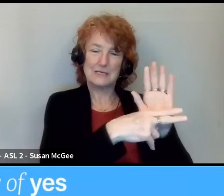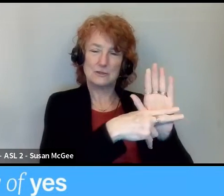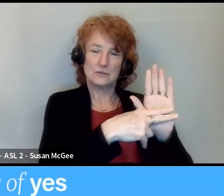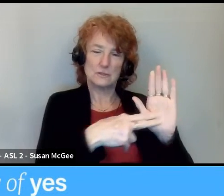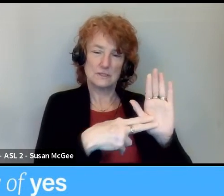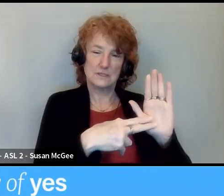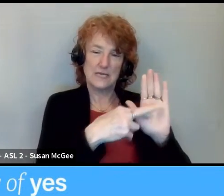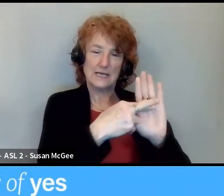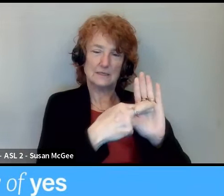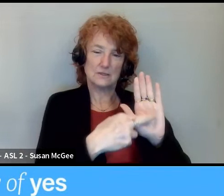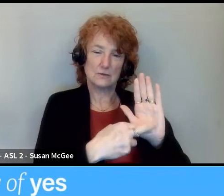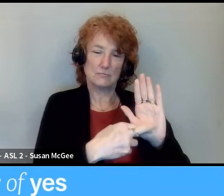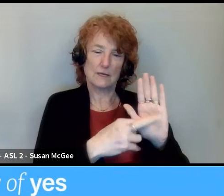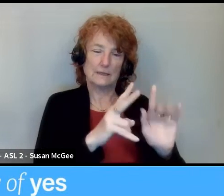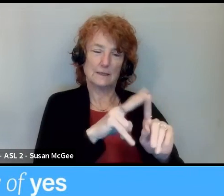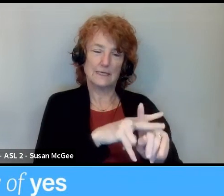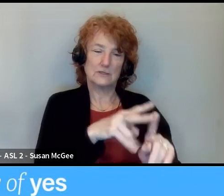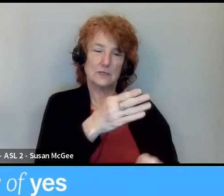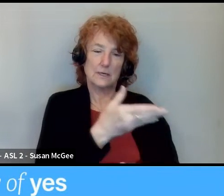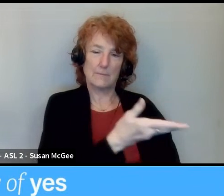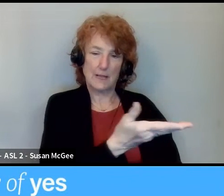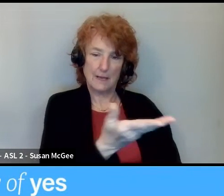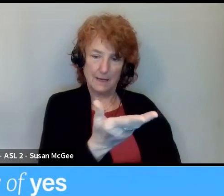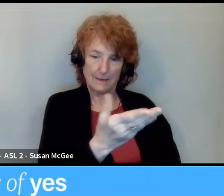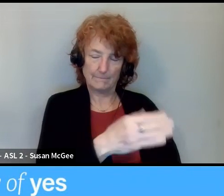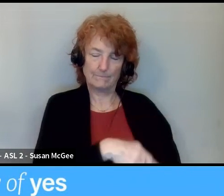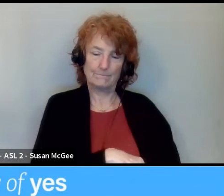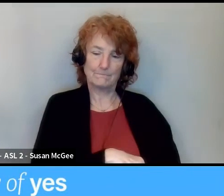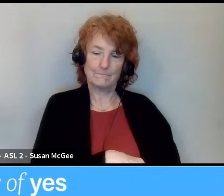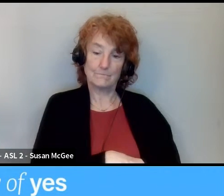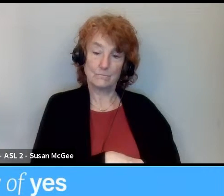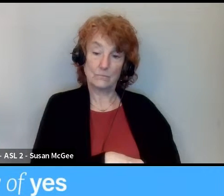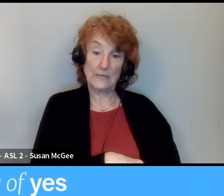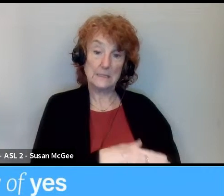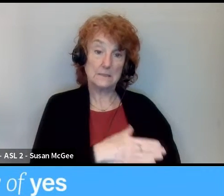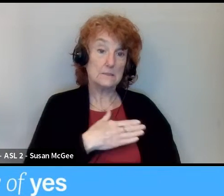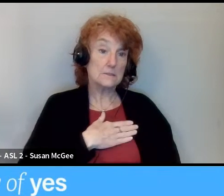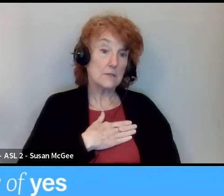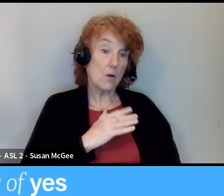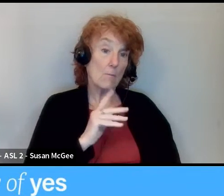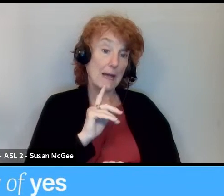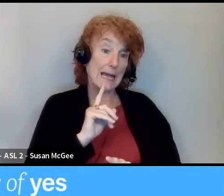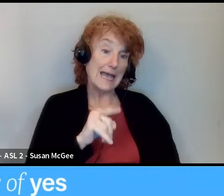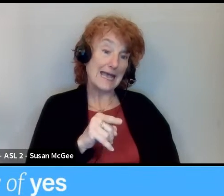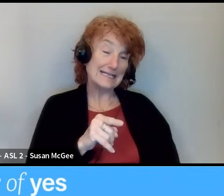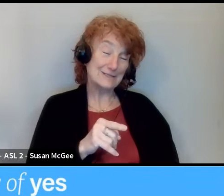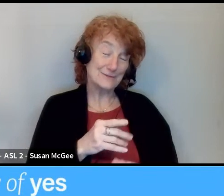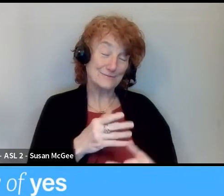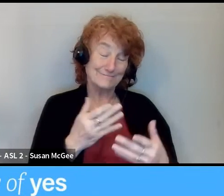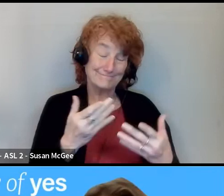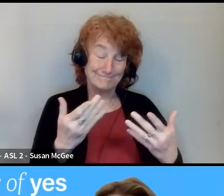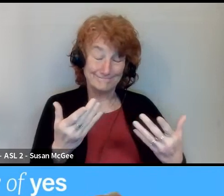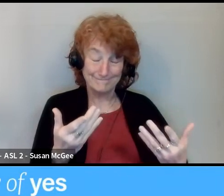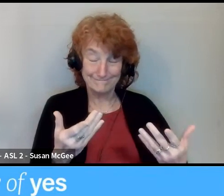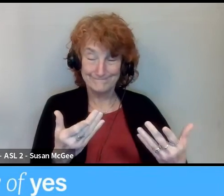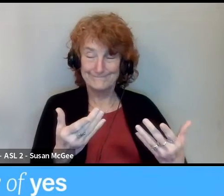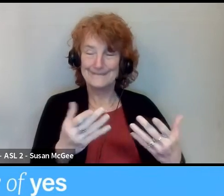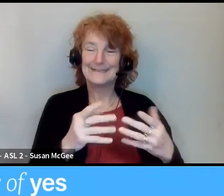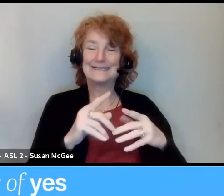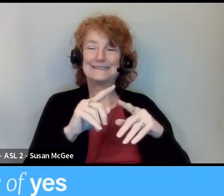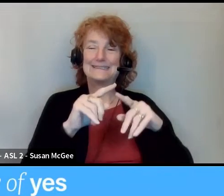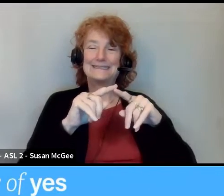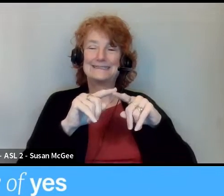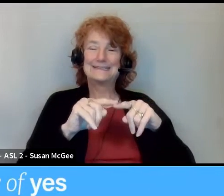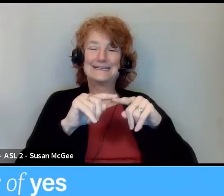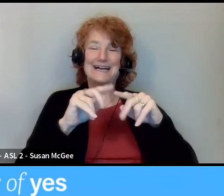that apply to those sites. So I guess my answer is it's textured and it's based on analysis of,